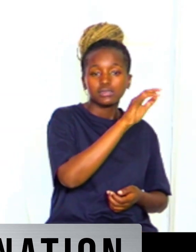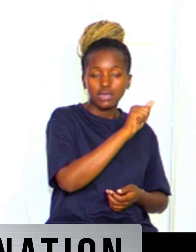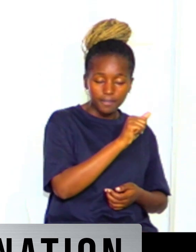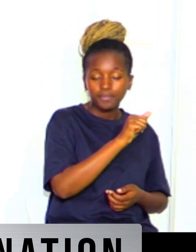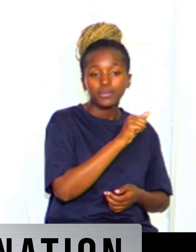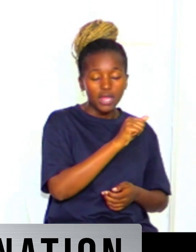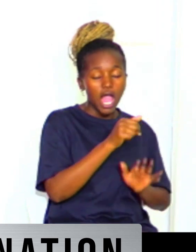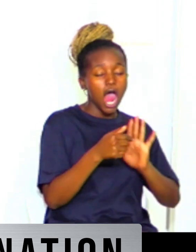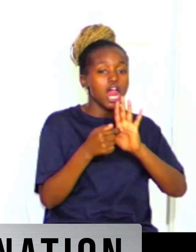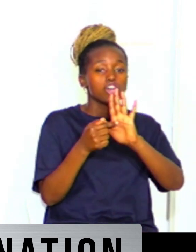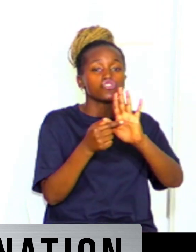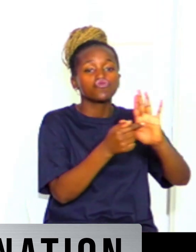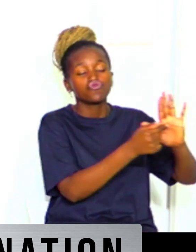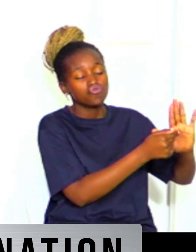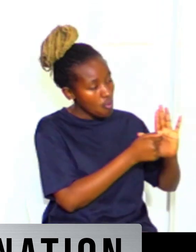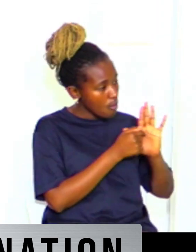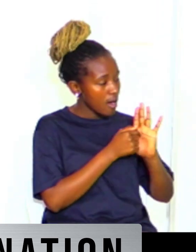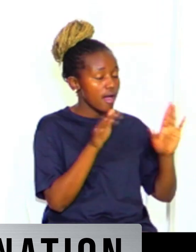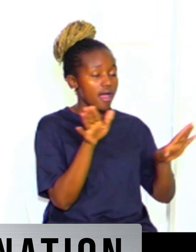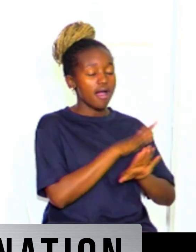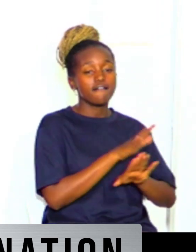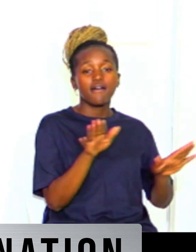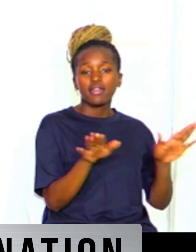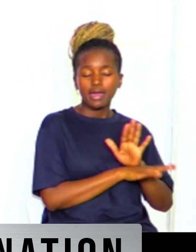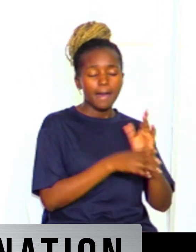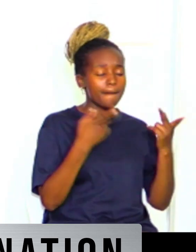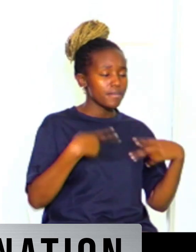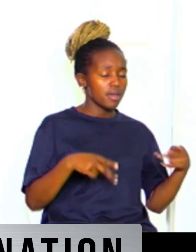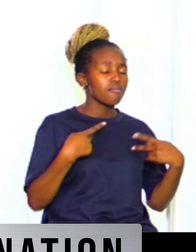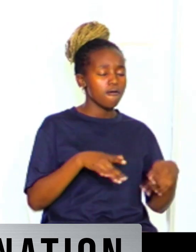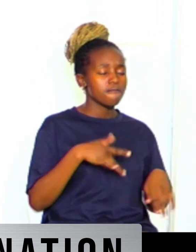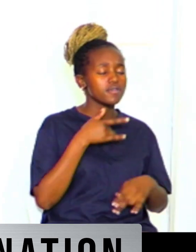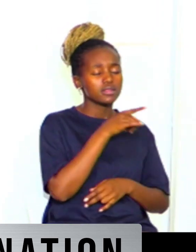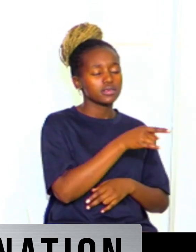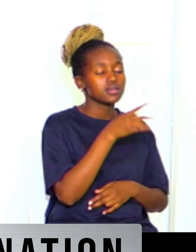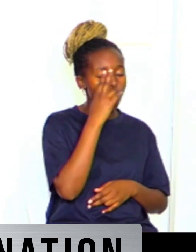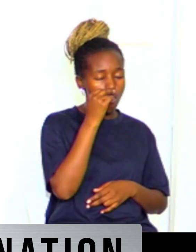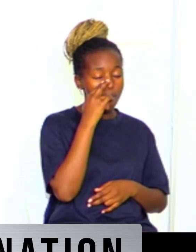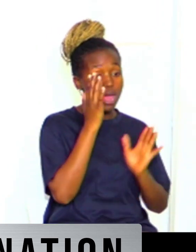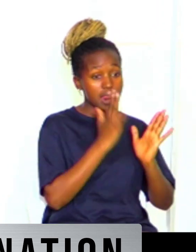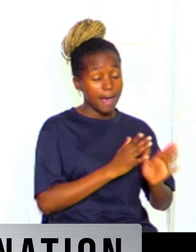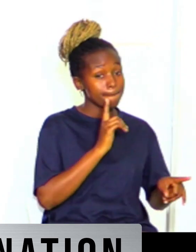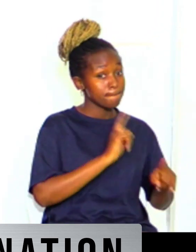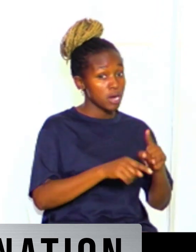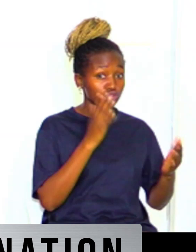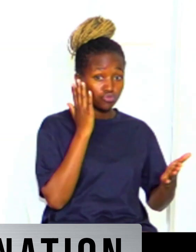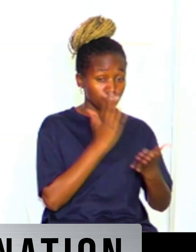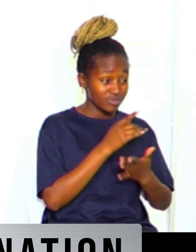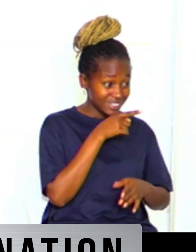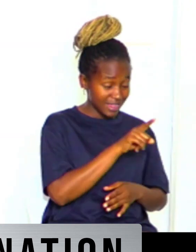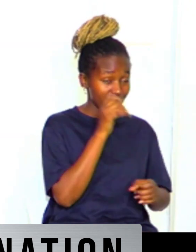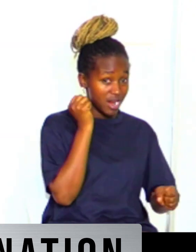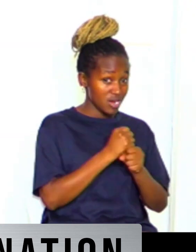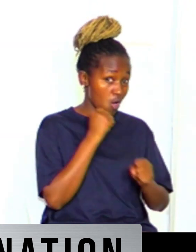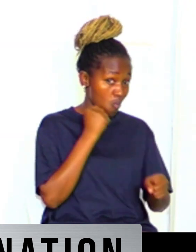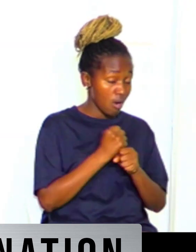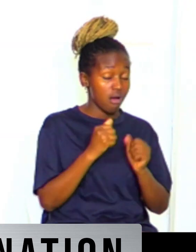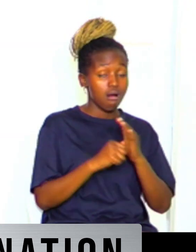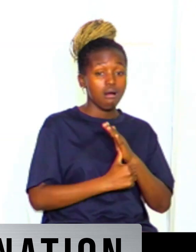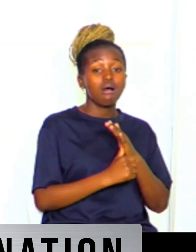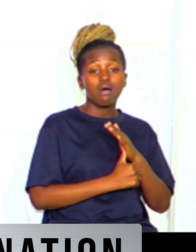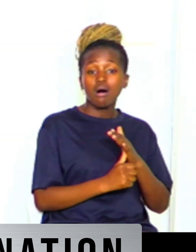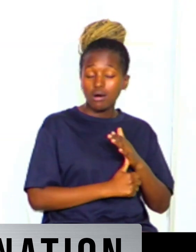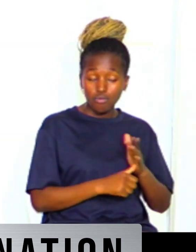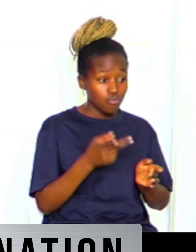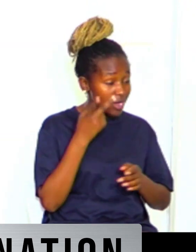he's doing ni joke. Watu wanachukuanga Peter Salasya'S kama comedian, but ground Peter Salasya'S is really working hard. Even